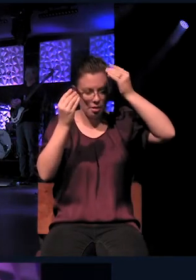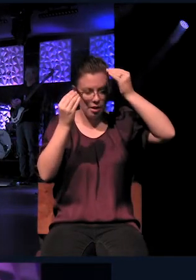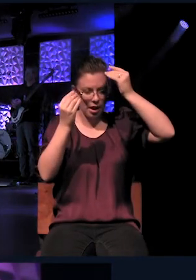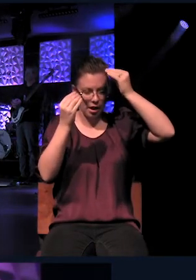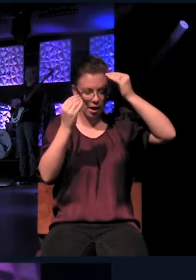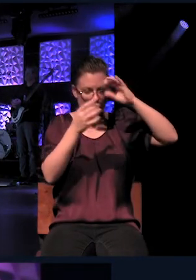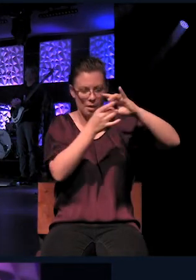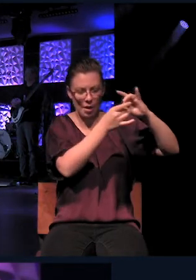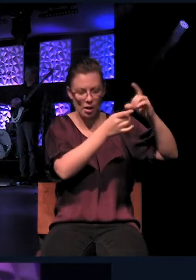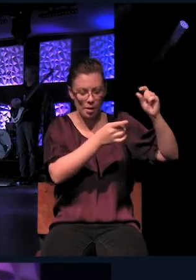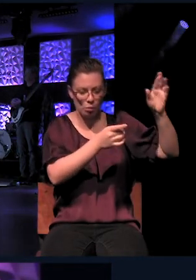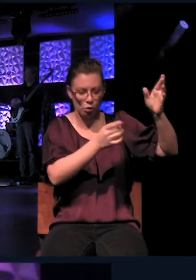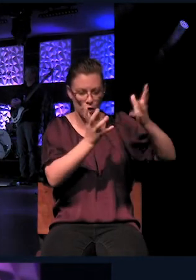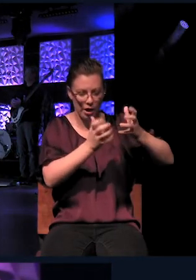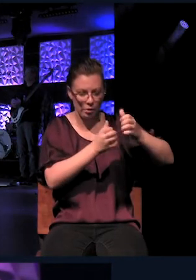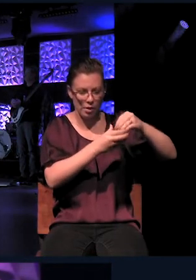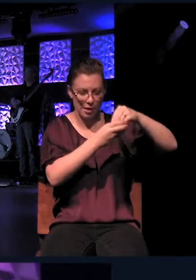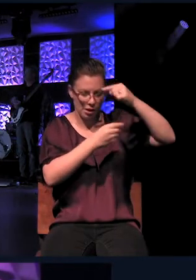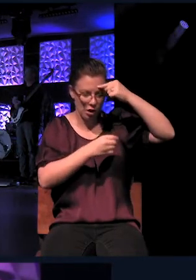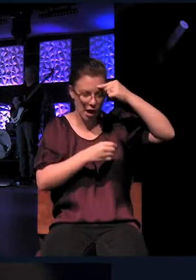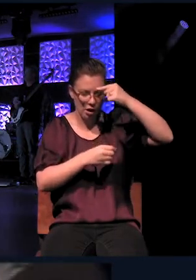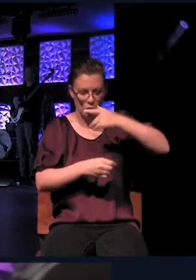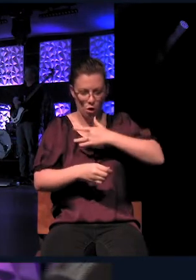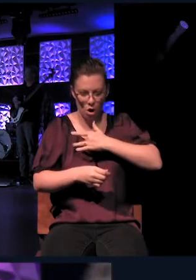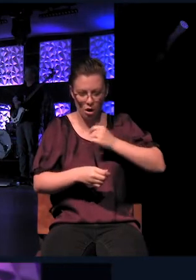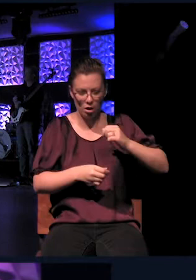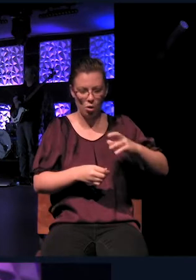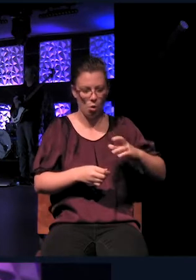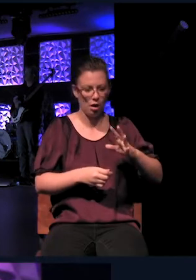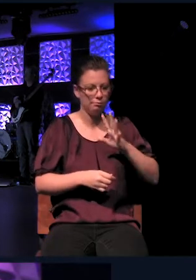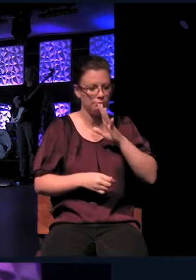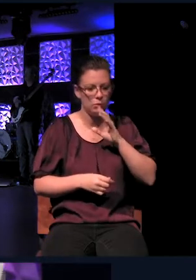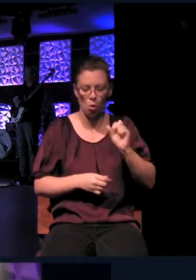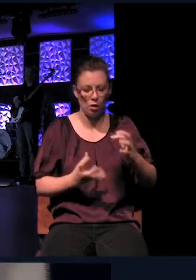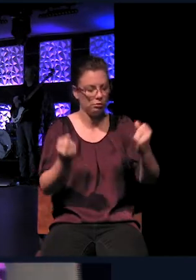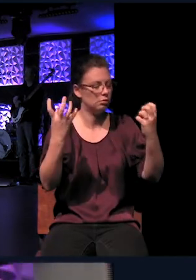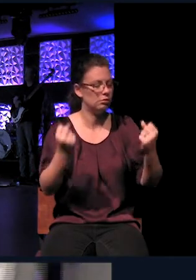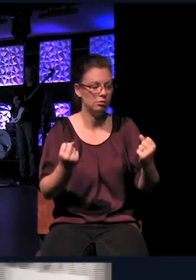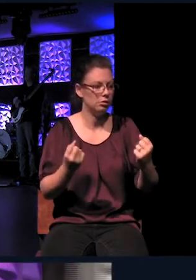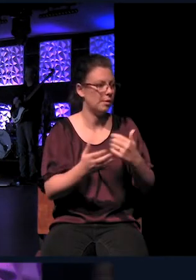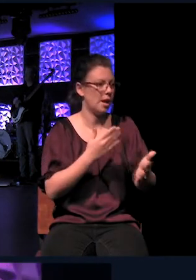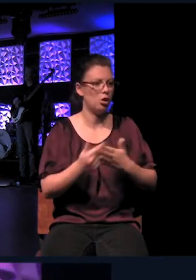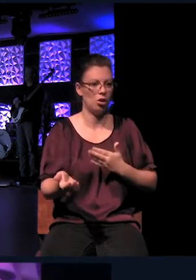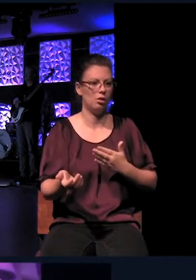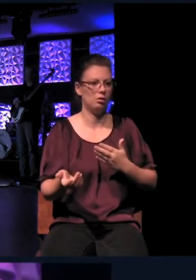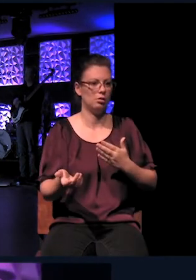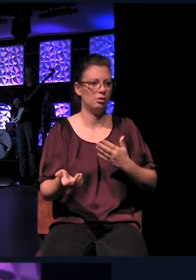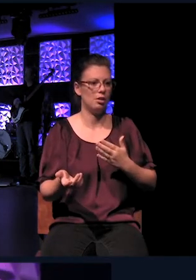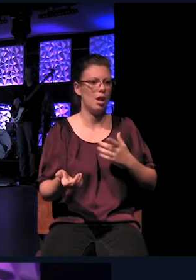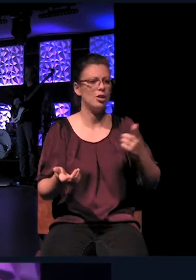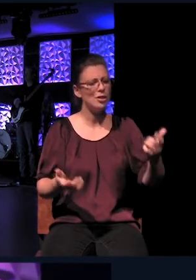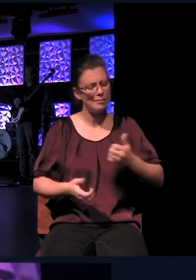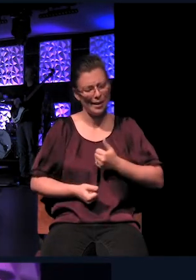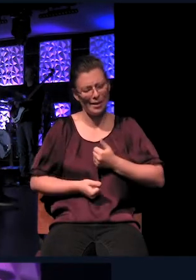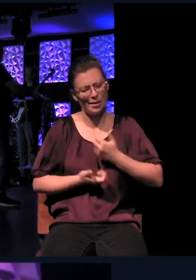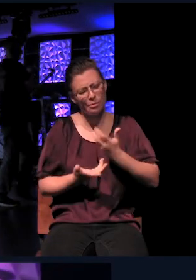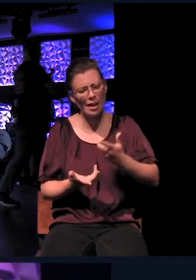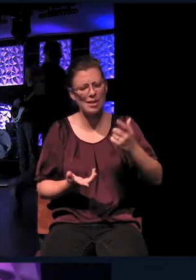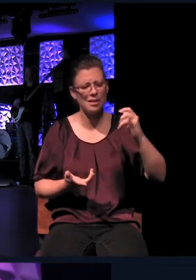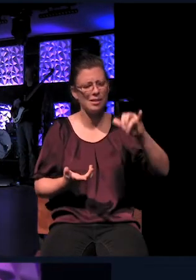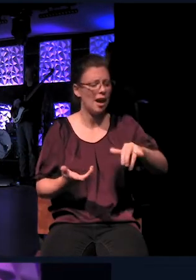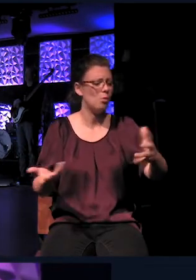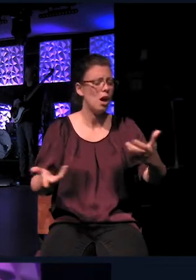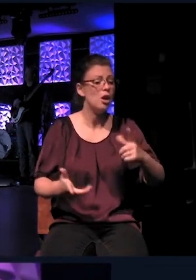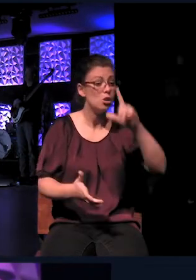regret. And tell him that you believe that he's real. The Bible says that if you confess with your mouth that Jesus is Lord